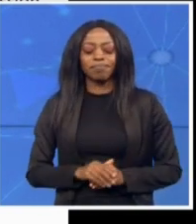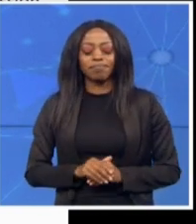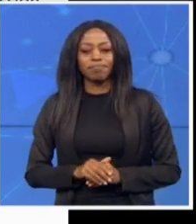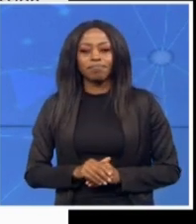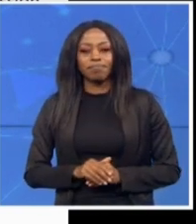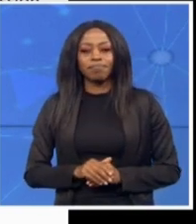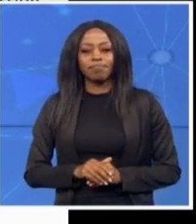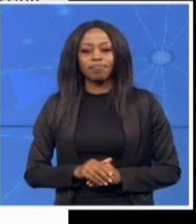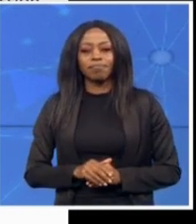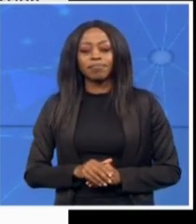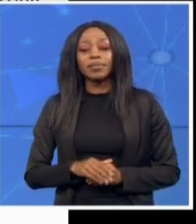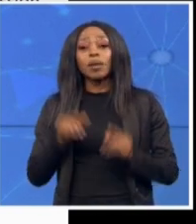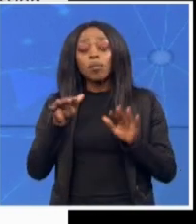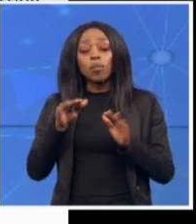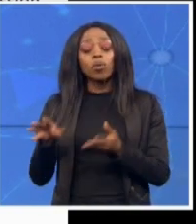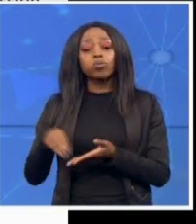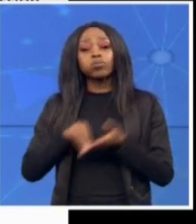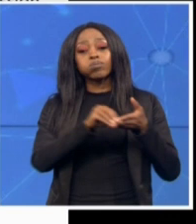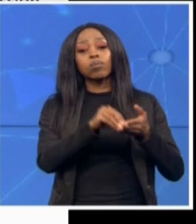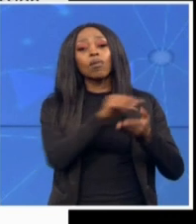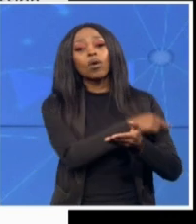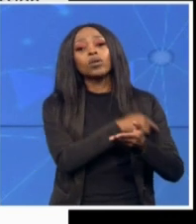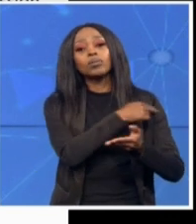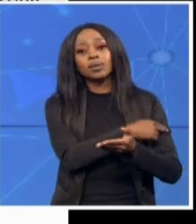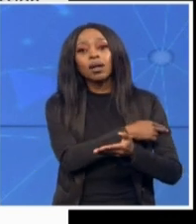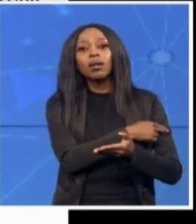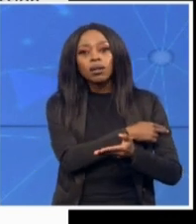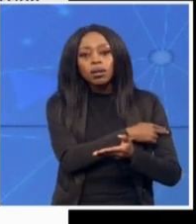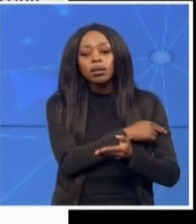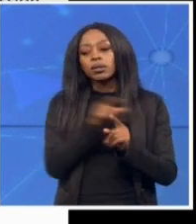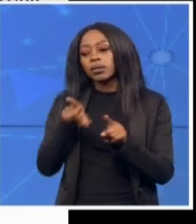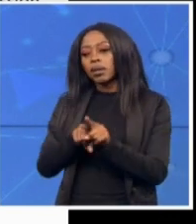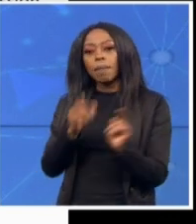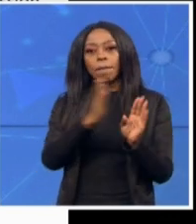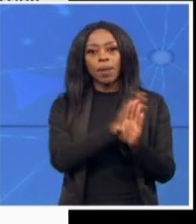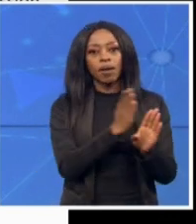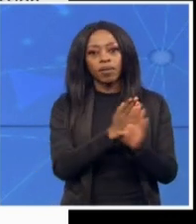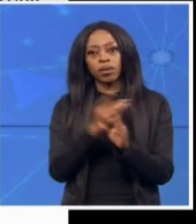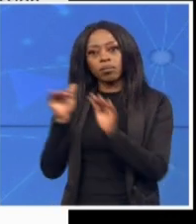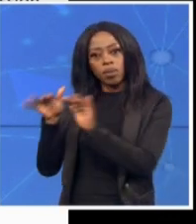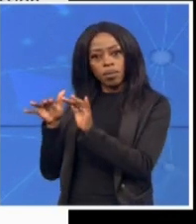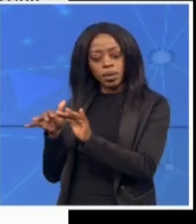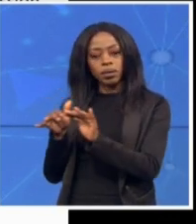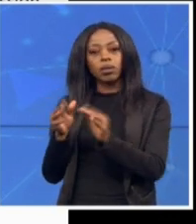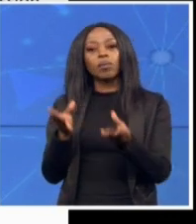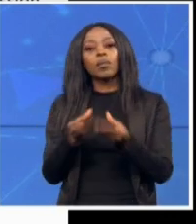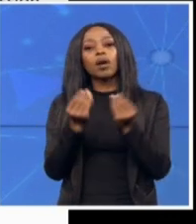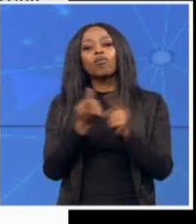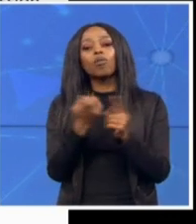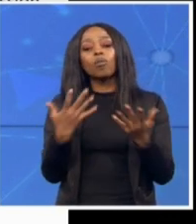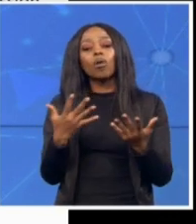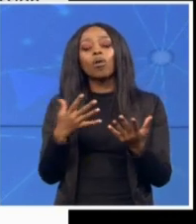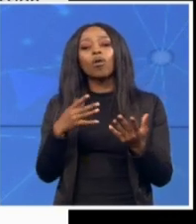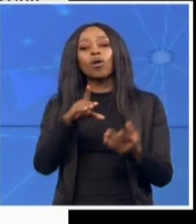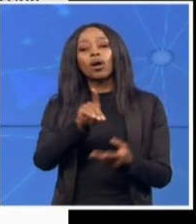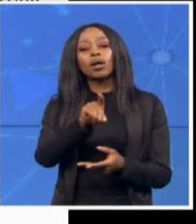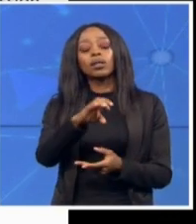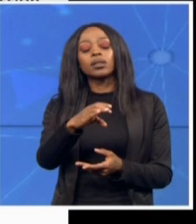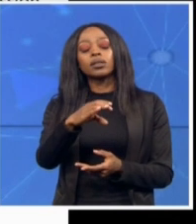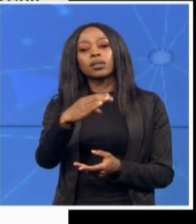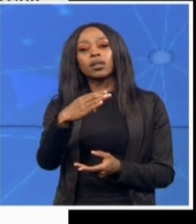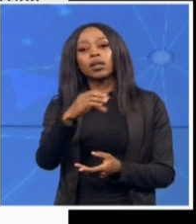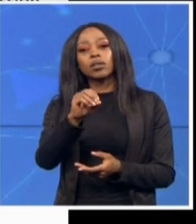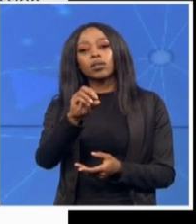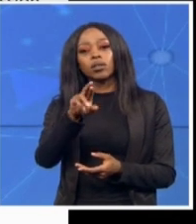hospital admissions and then private admissions, we get from a system which is called DADCOV. It's a national system. So we have our own